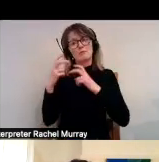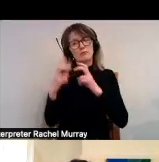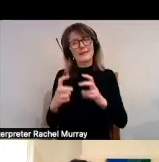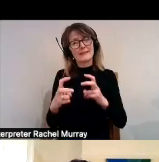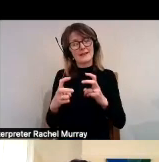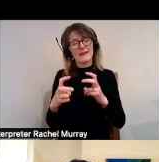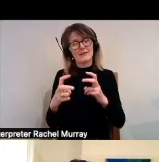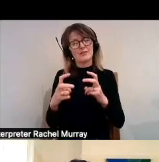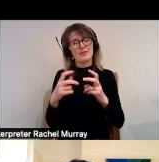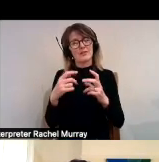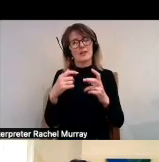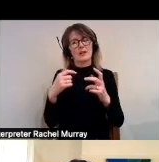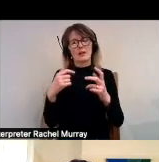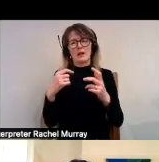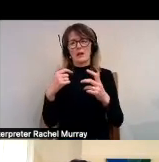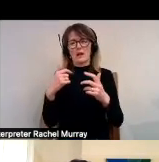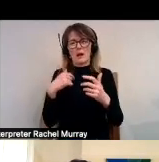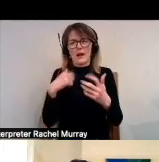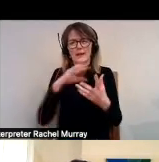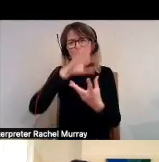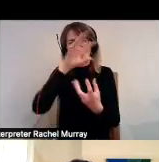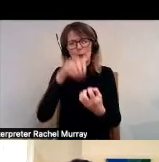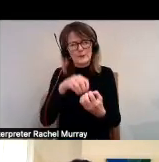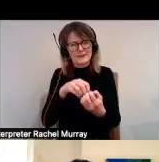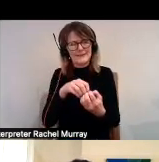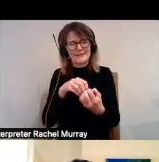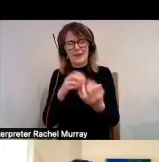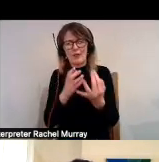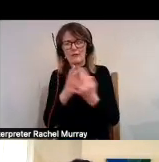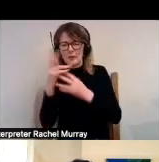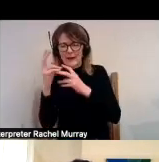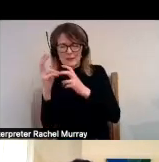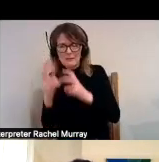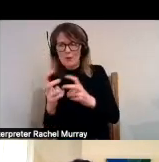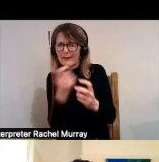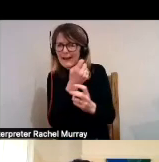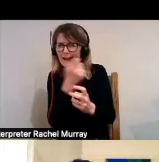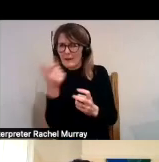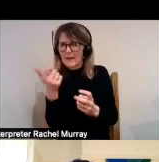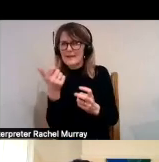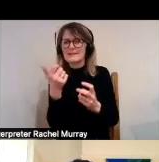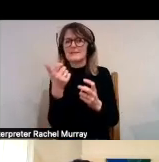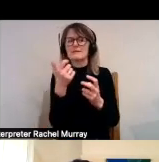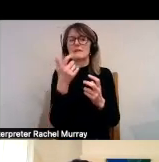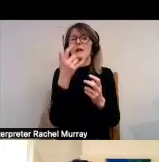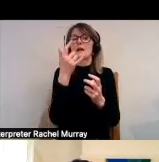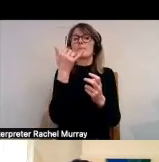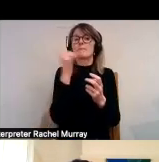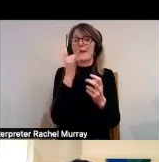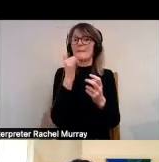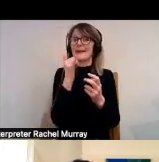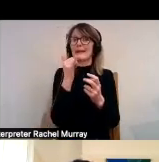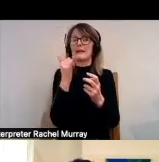drew the research to a close by exploring just a little bit this notion that maybe there's enough power to go